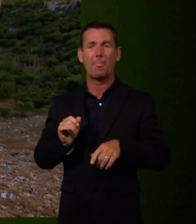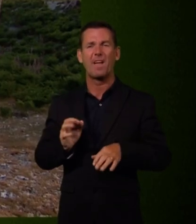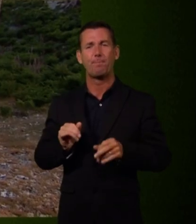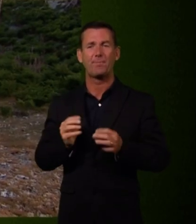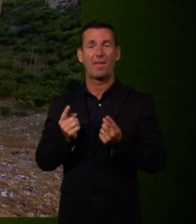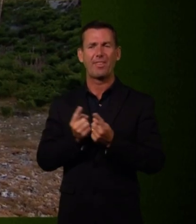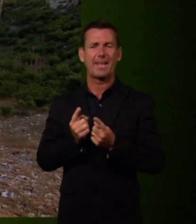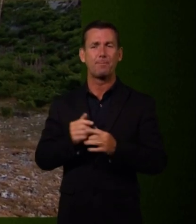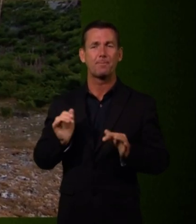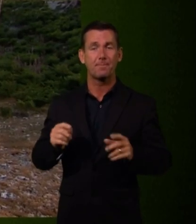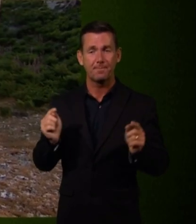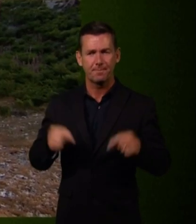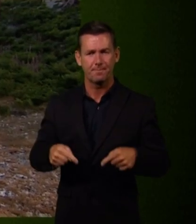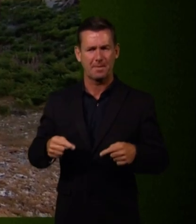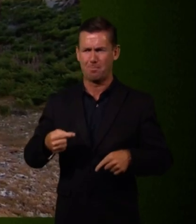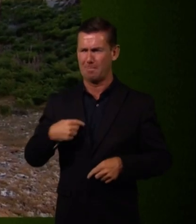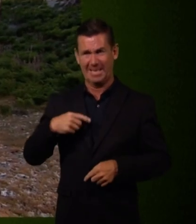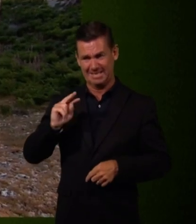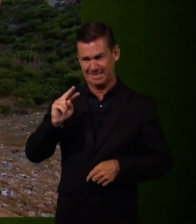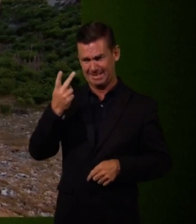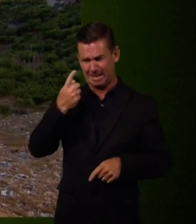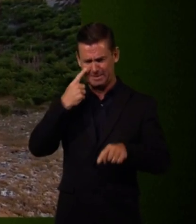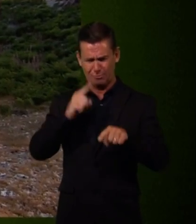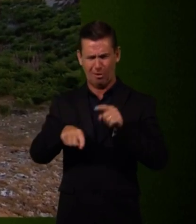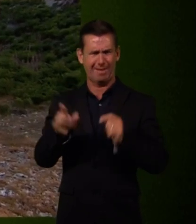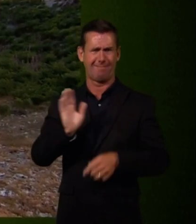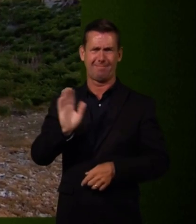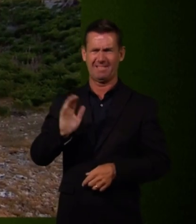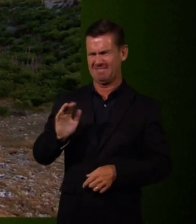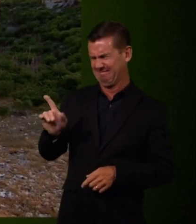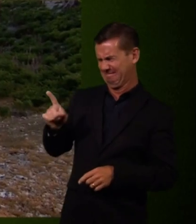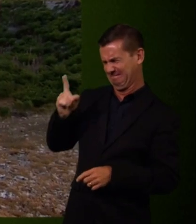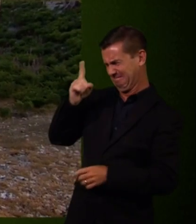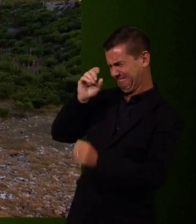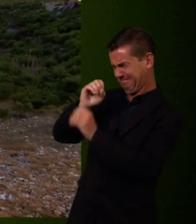didn't fancy giving it a second go. I think it's time for a mindful moment, isn't it?